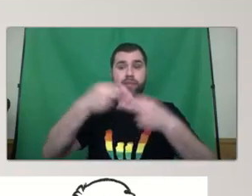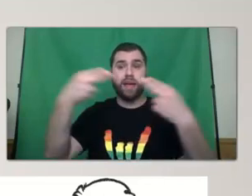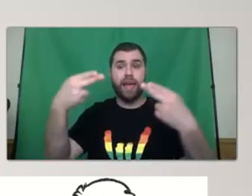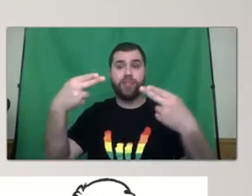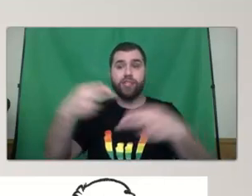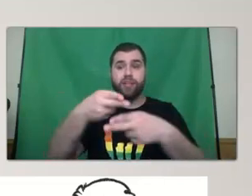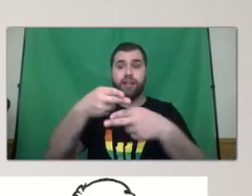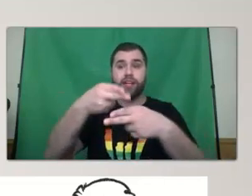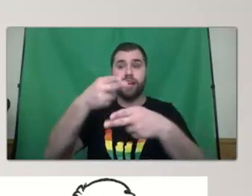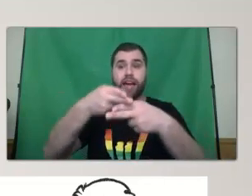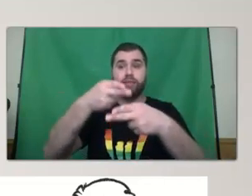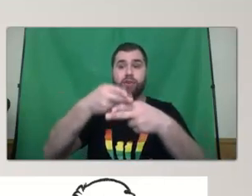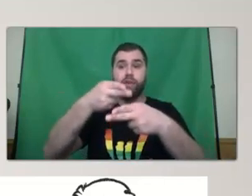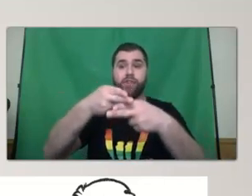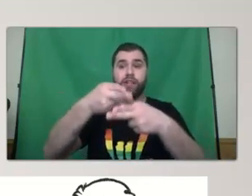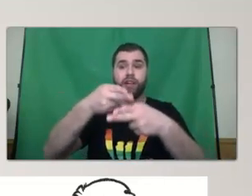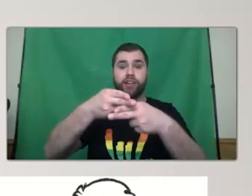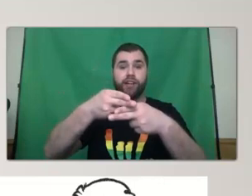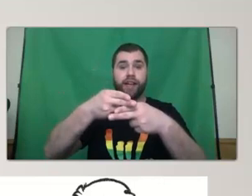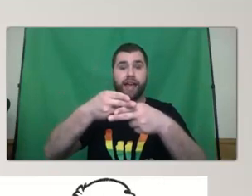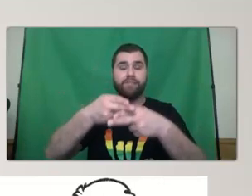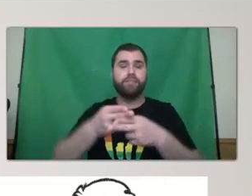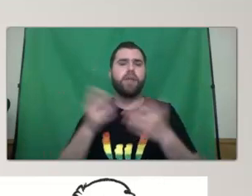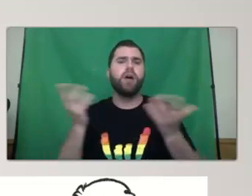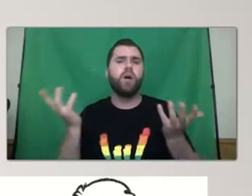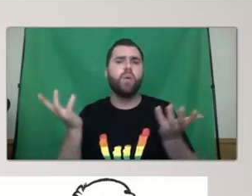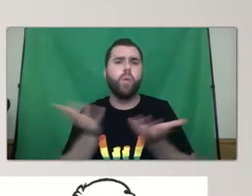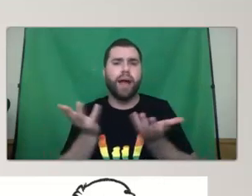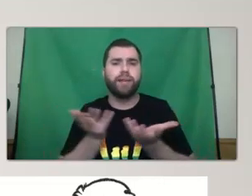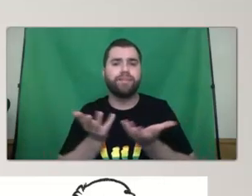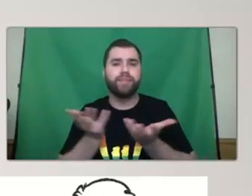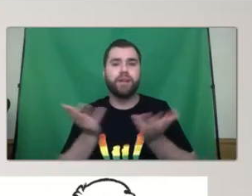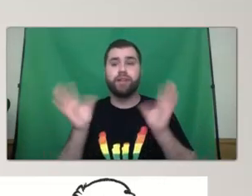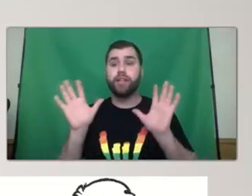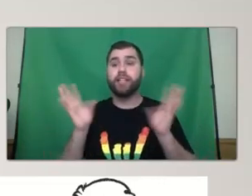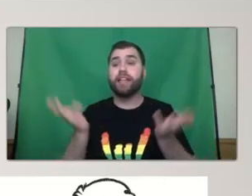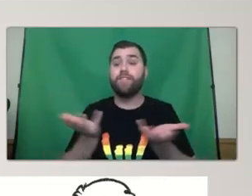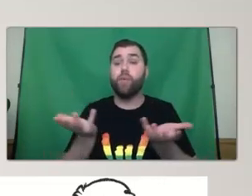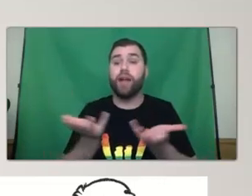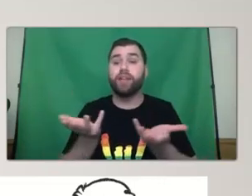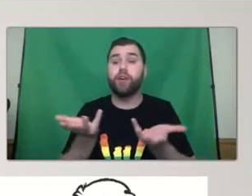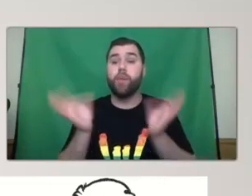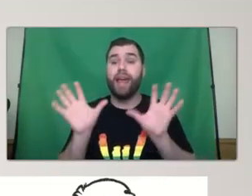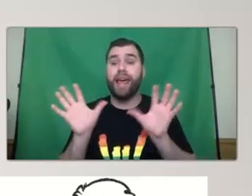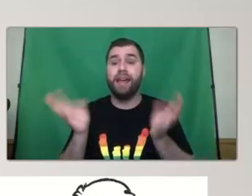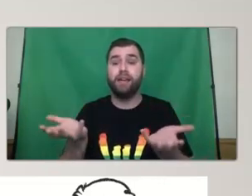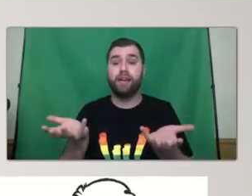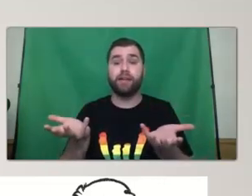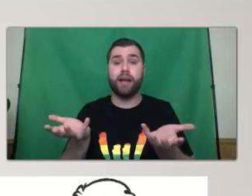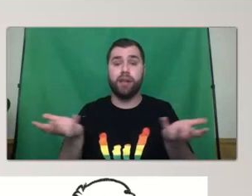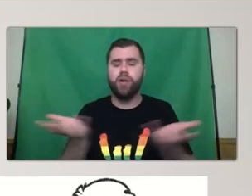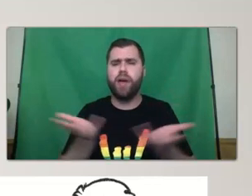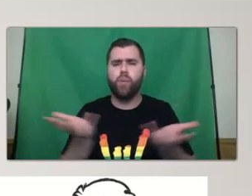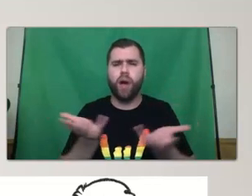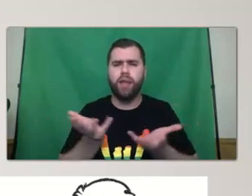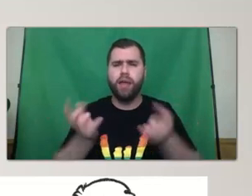name, so make H's, and you kind of go over each other, name, what. So this is a sign for what. So open hand, and